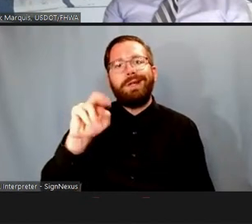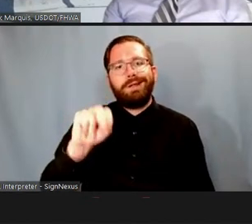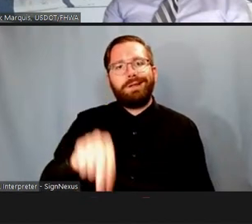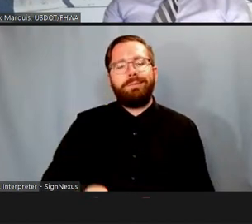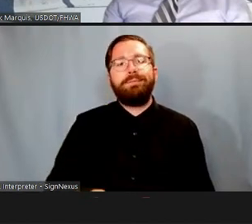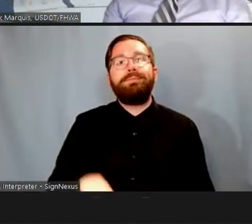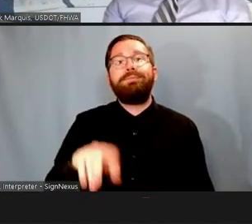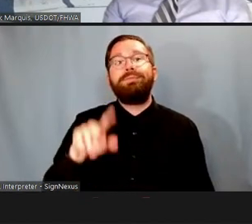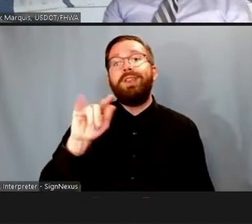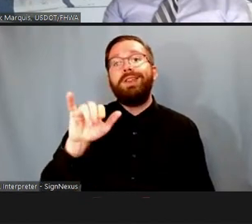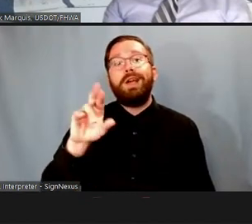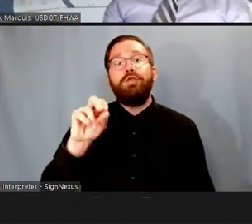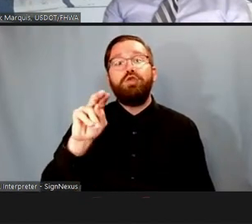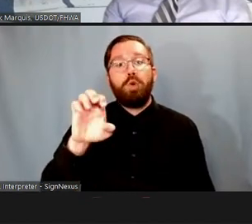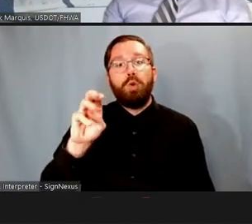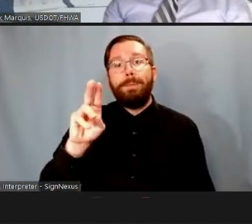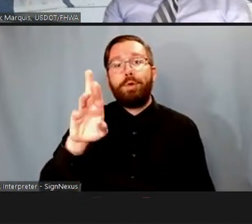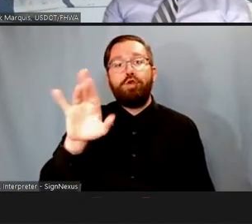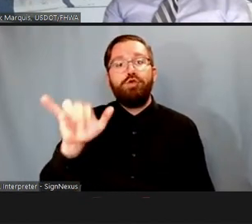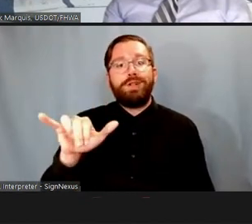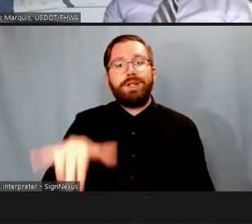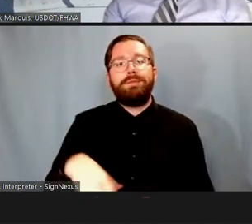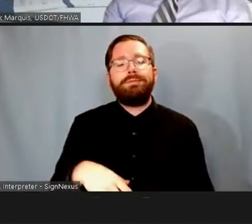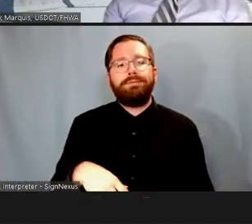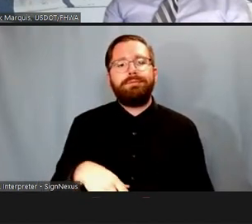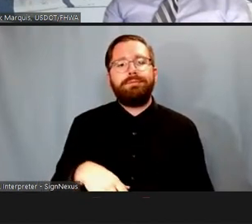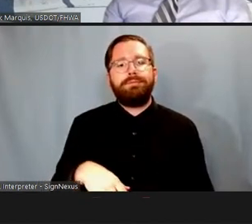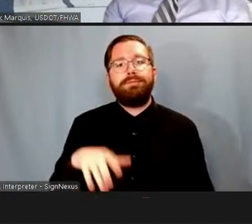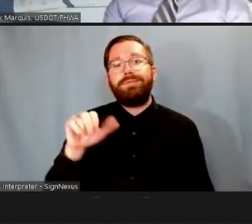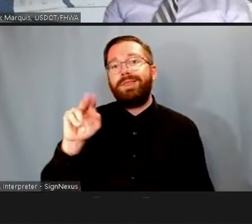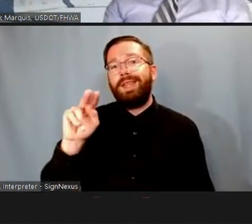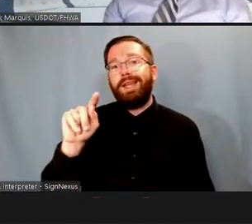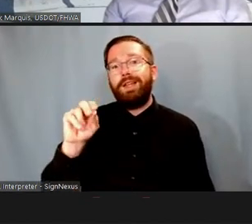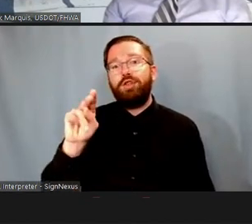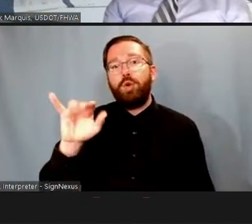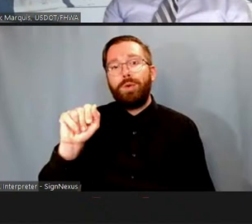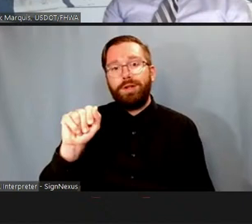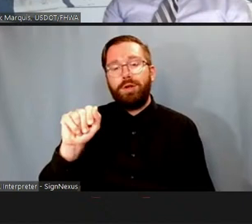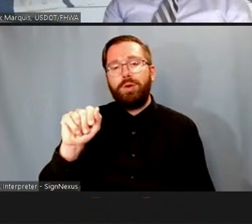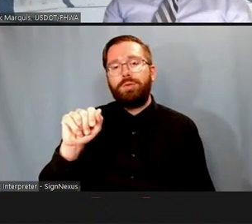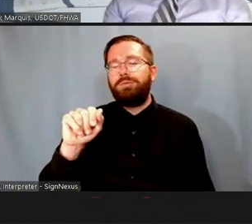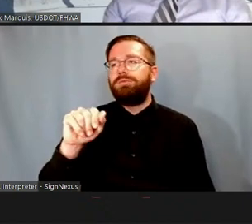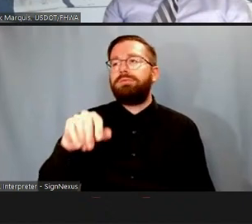tyrone murray antonio ciccara